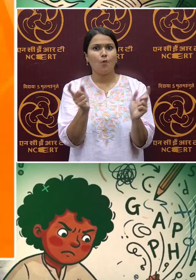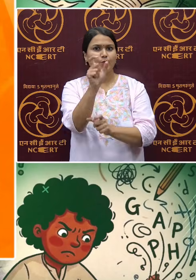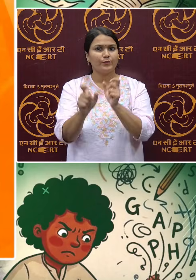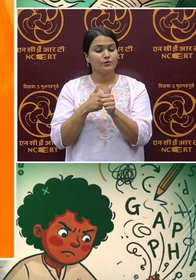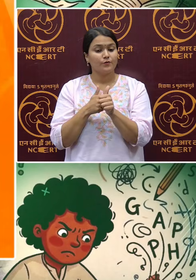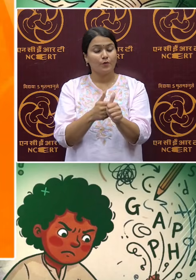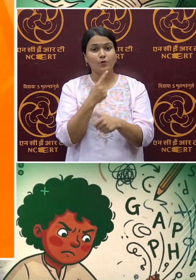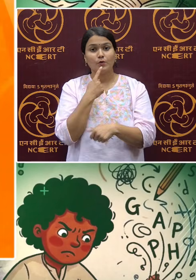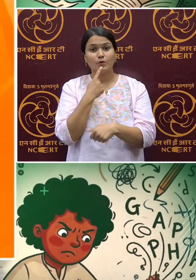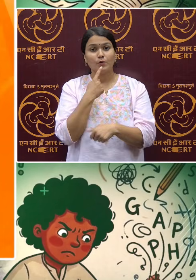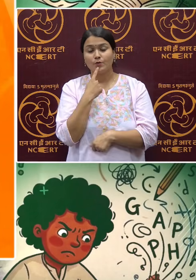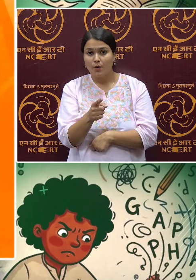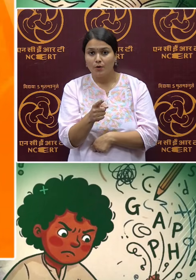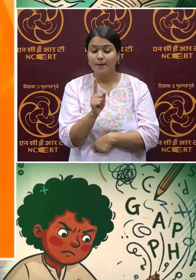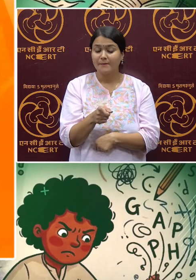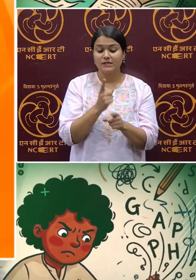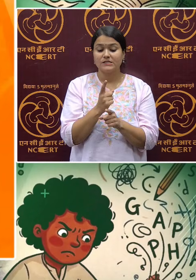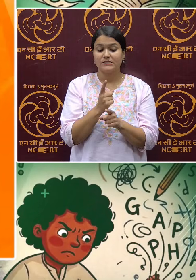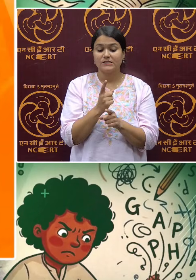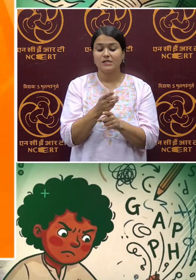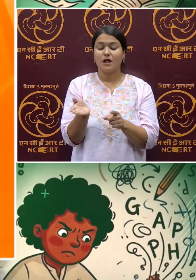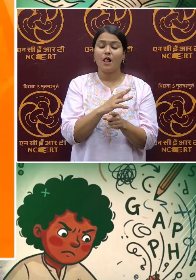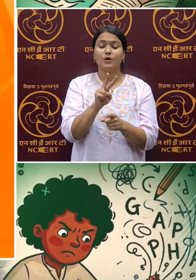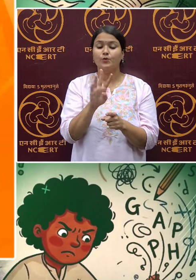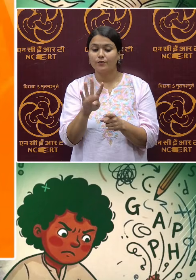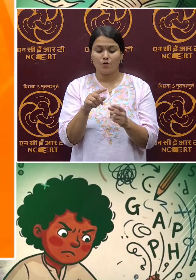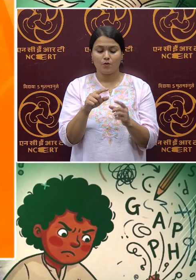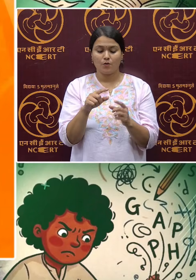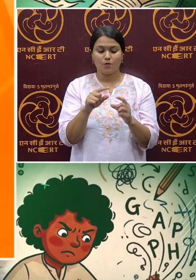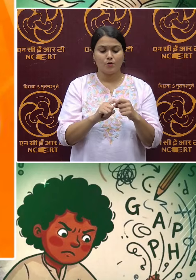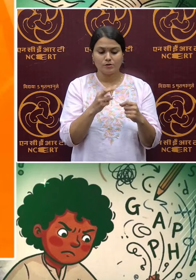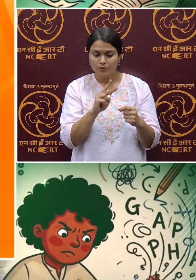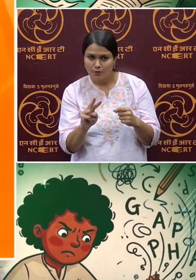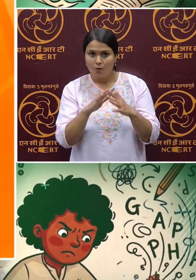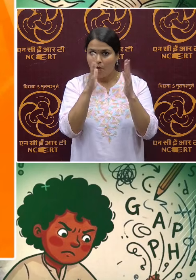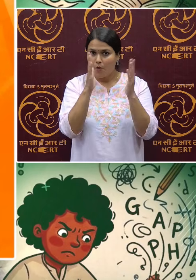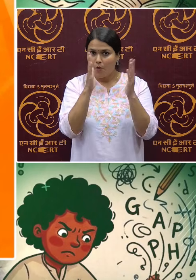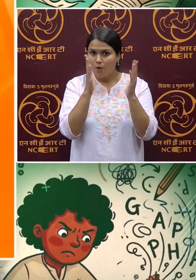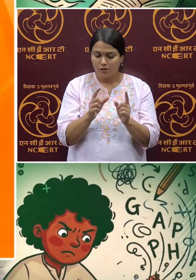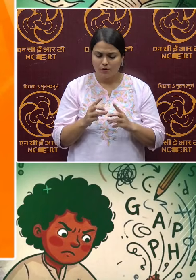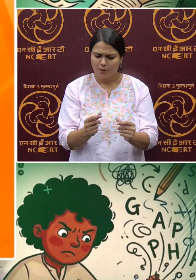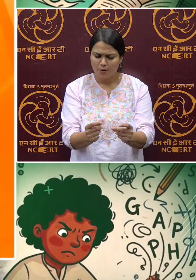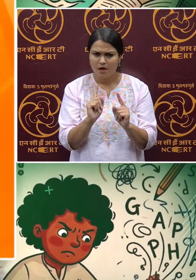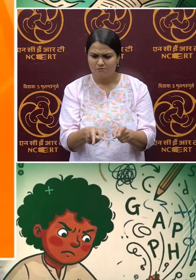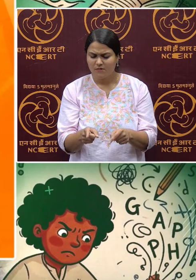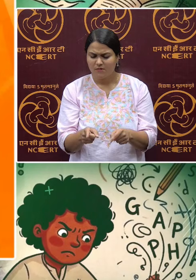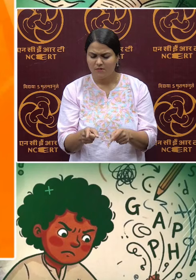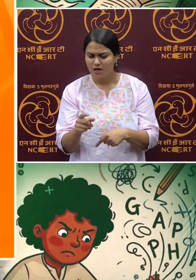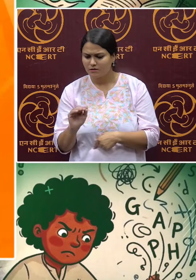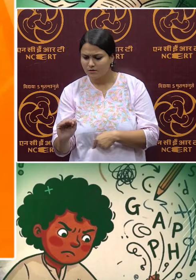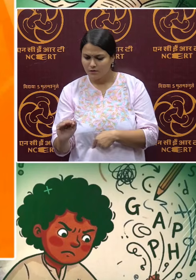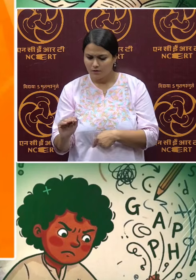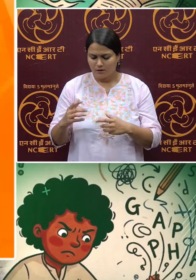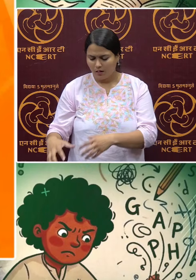the instruction. When the teacher says, turn to page 24, look at sum number 22, they're all doing it so fast. And by the time you